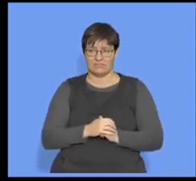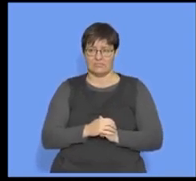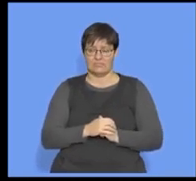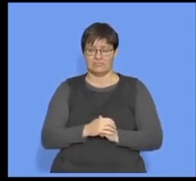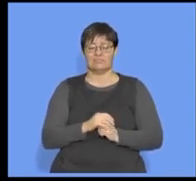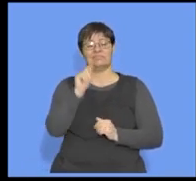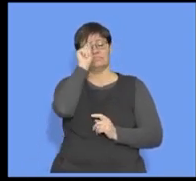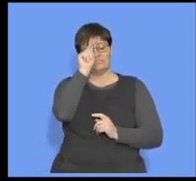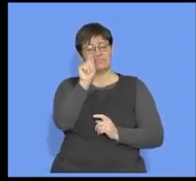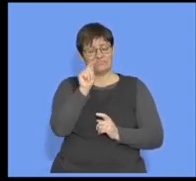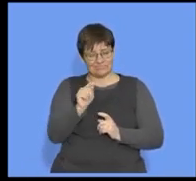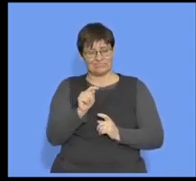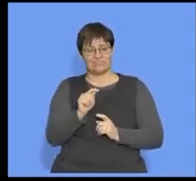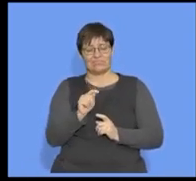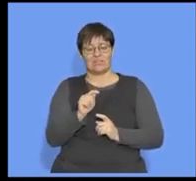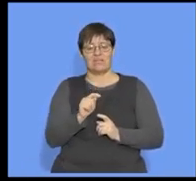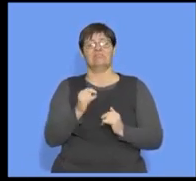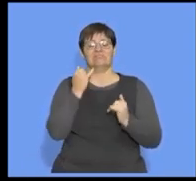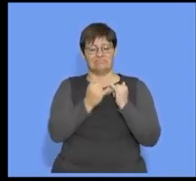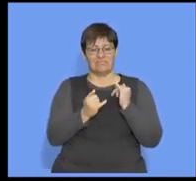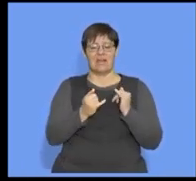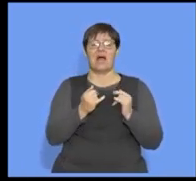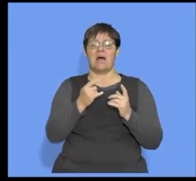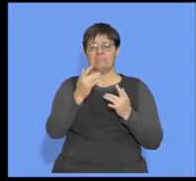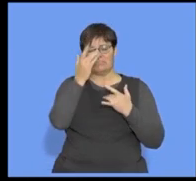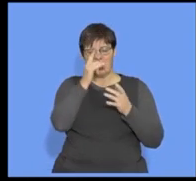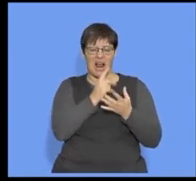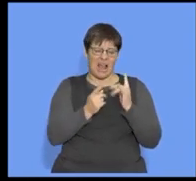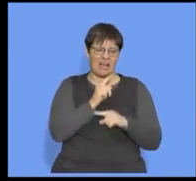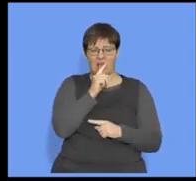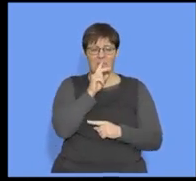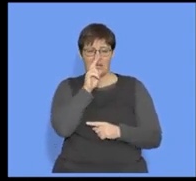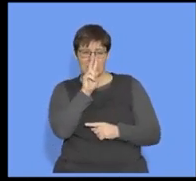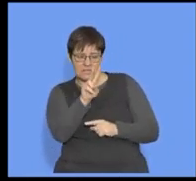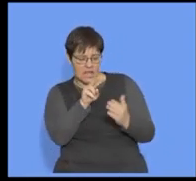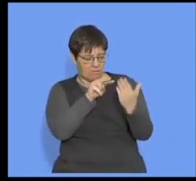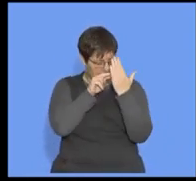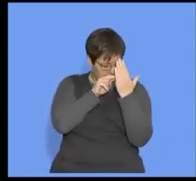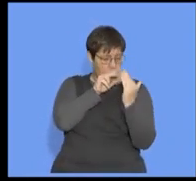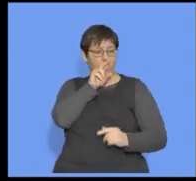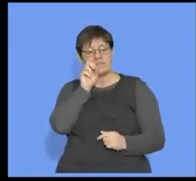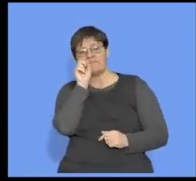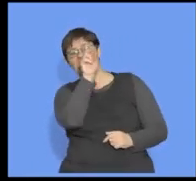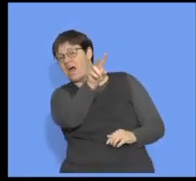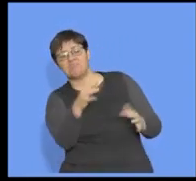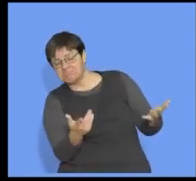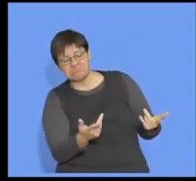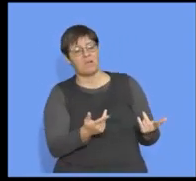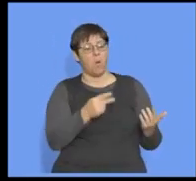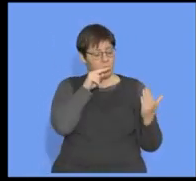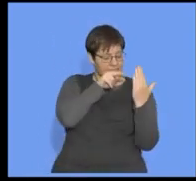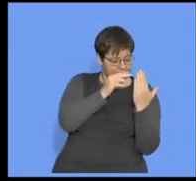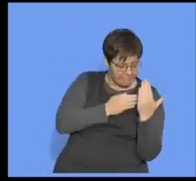cloudy. So these are the defects of the eye: the long-sightedness,